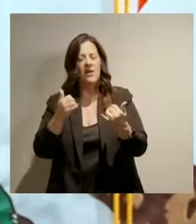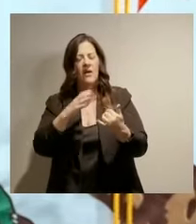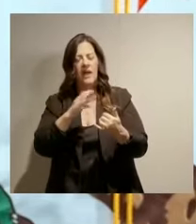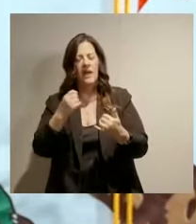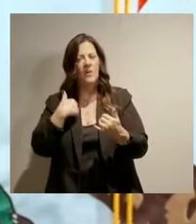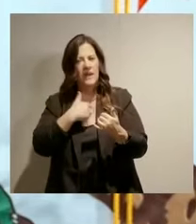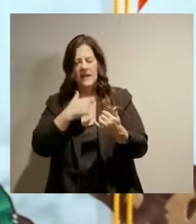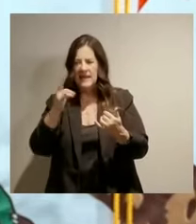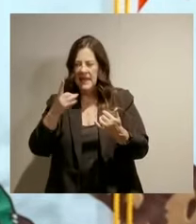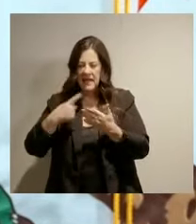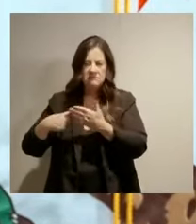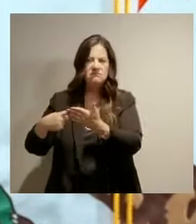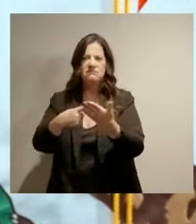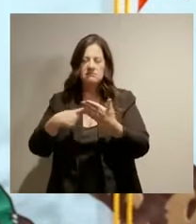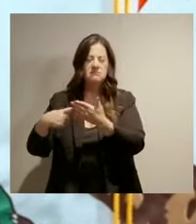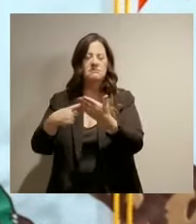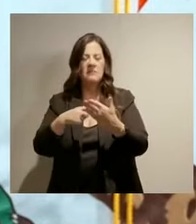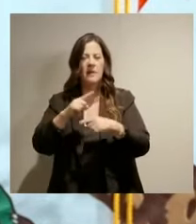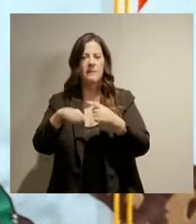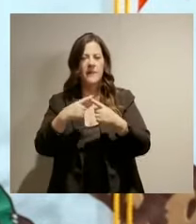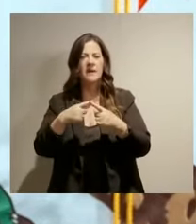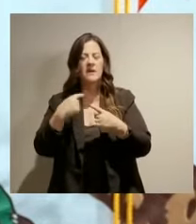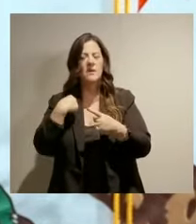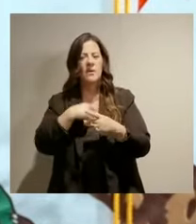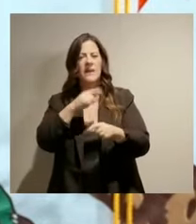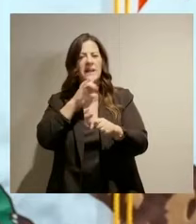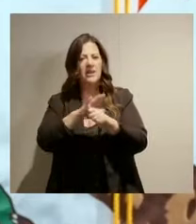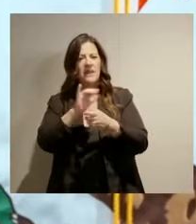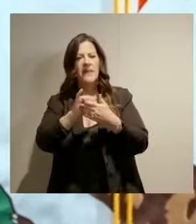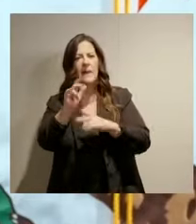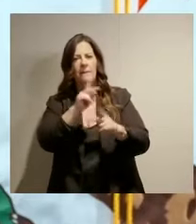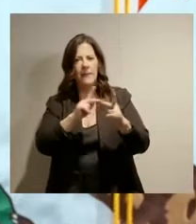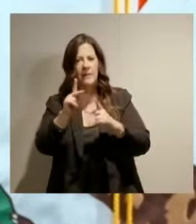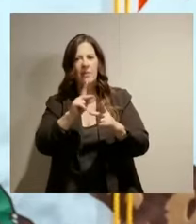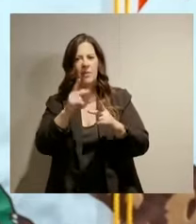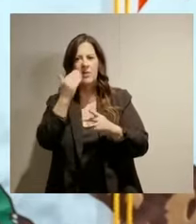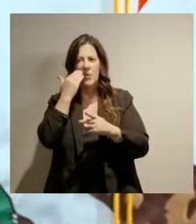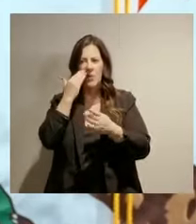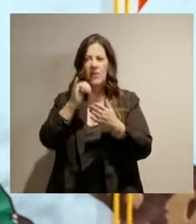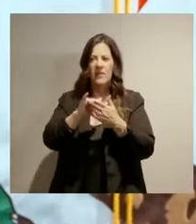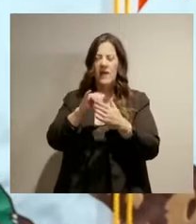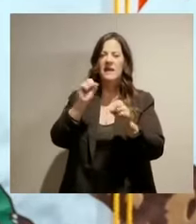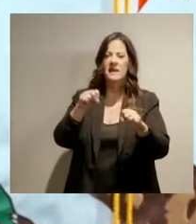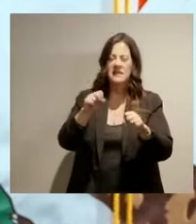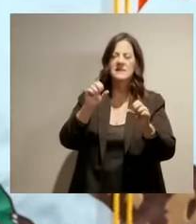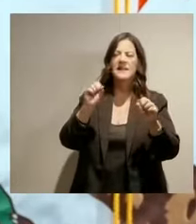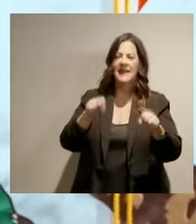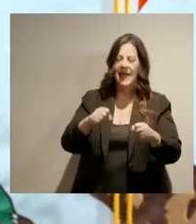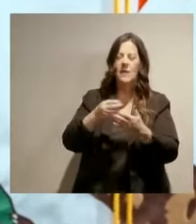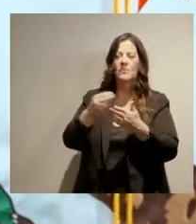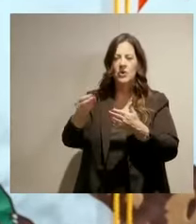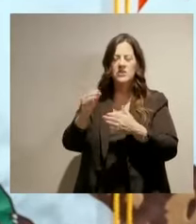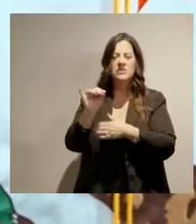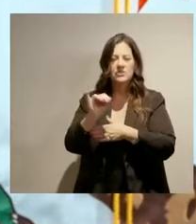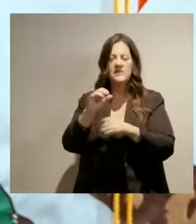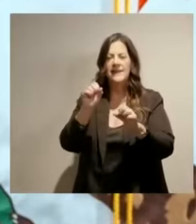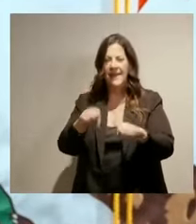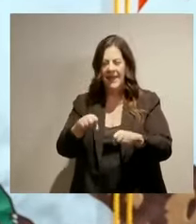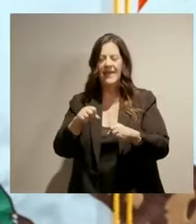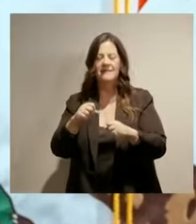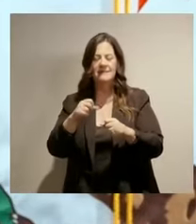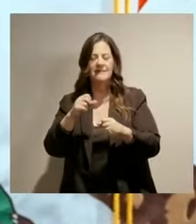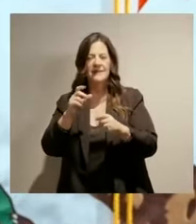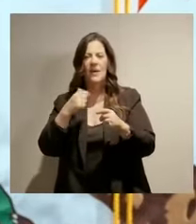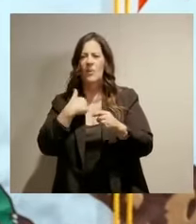around guaranteeing insurance within the WUI, guaranteeing that people come back in the market, the rulemaking, all of the above, all the things that were laid out in the